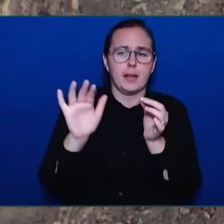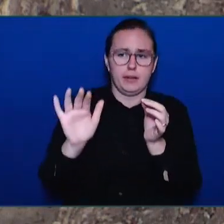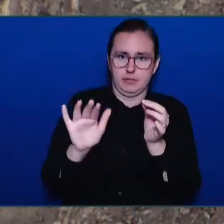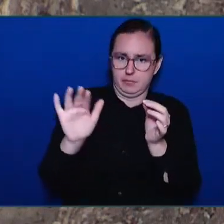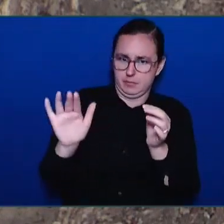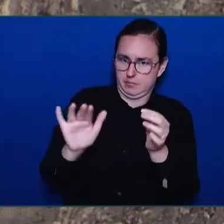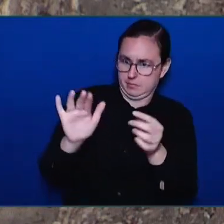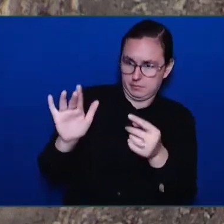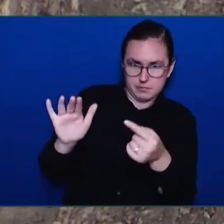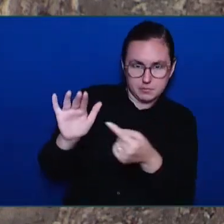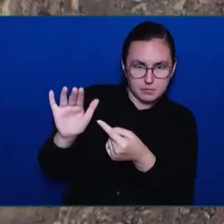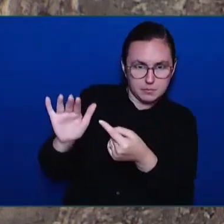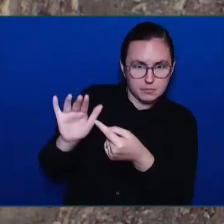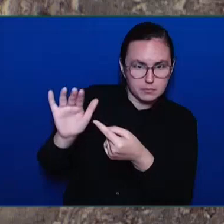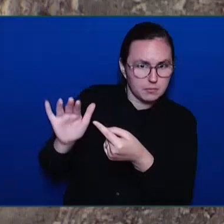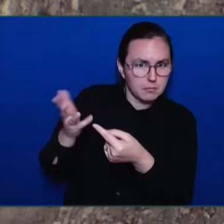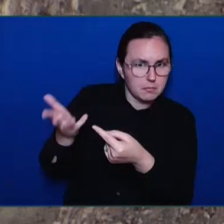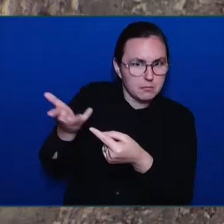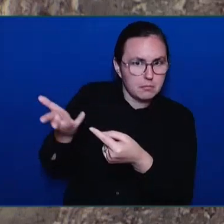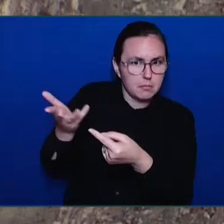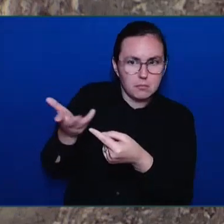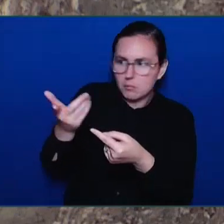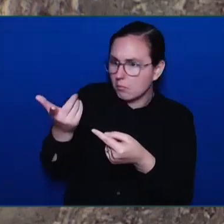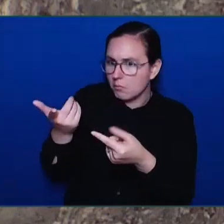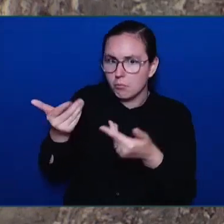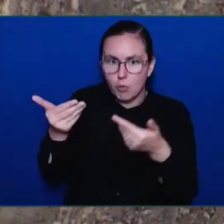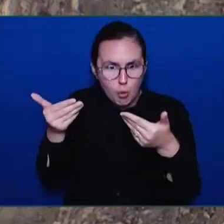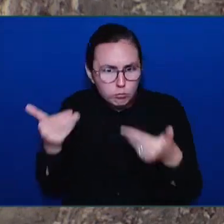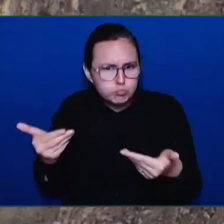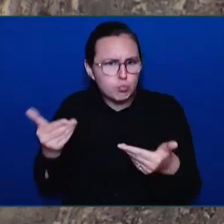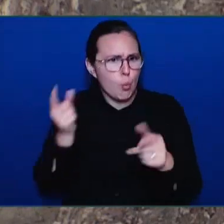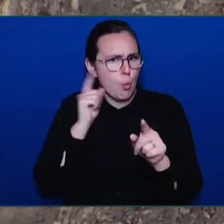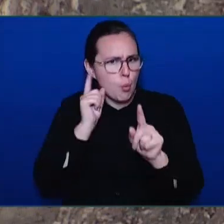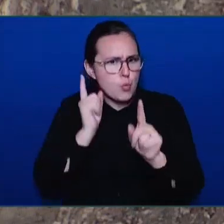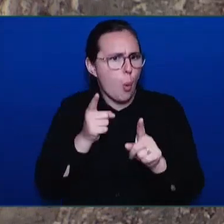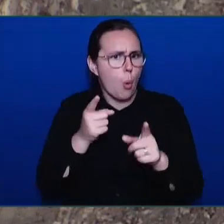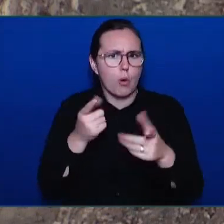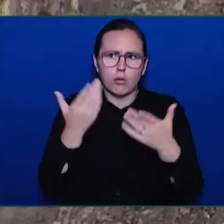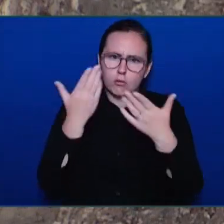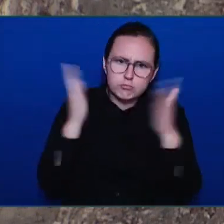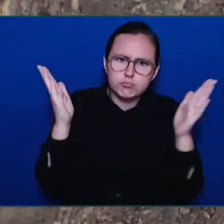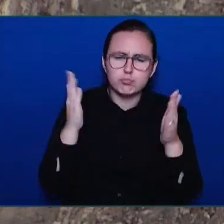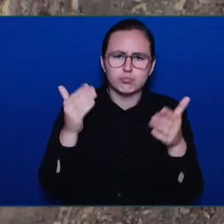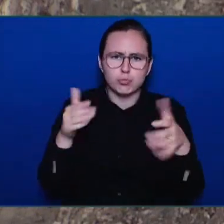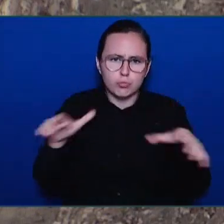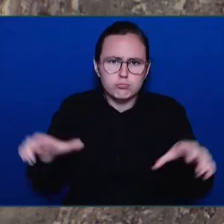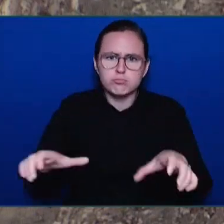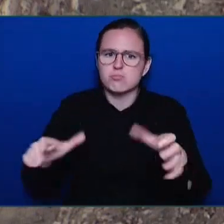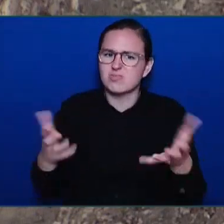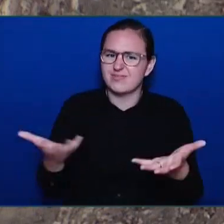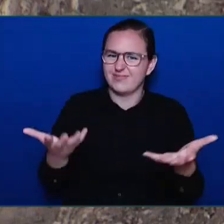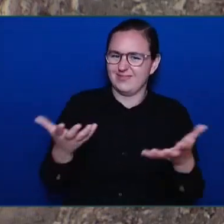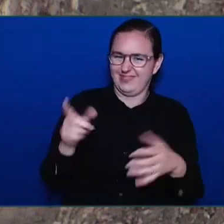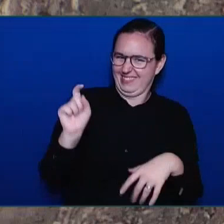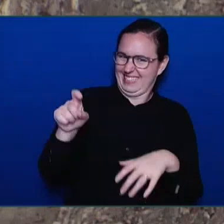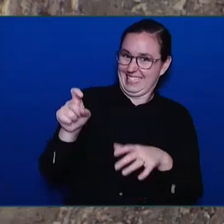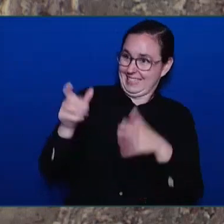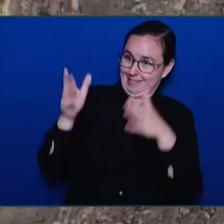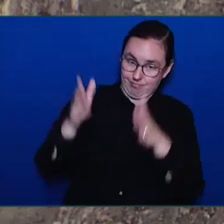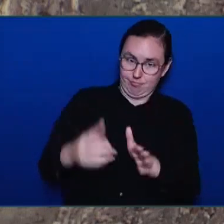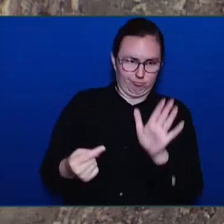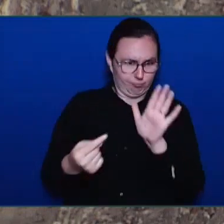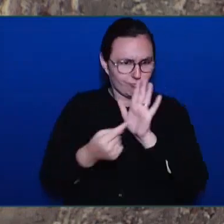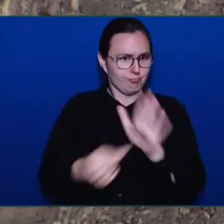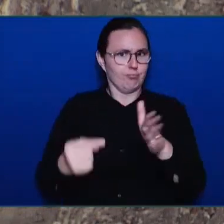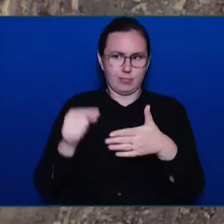to the minister, will somebody in government clarify your position? Do you support involuntary treatment for vulnerable